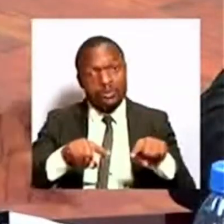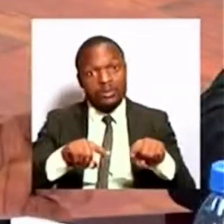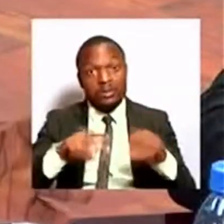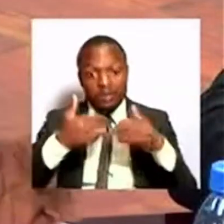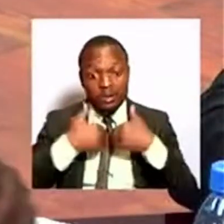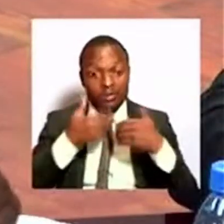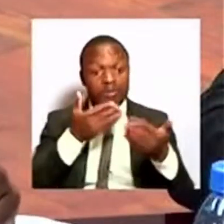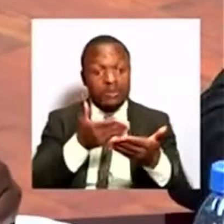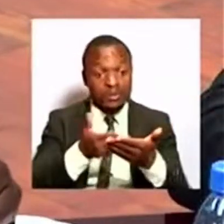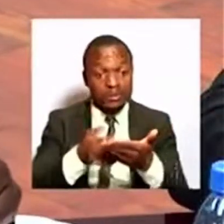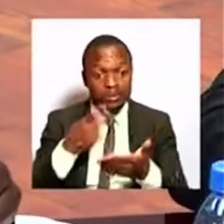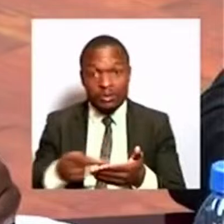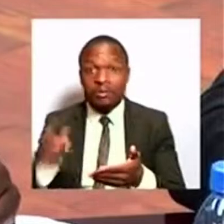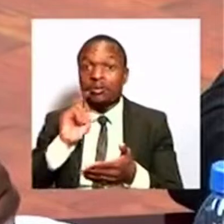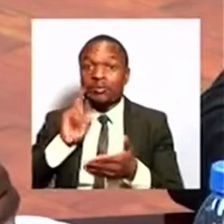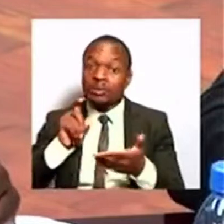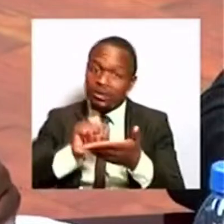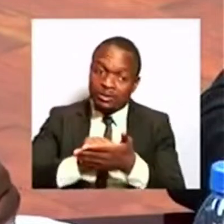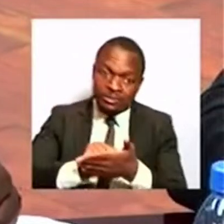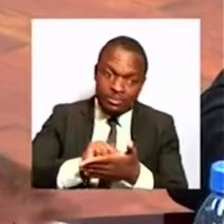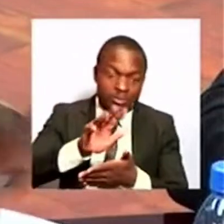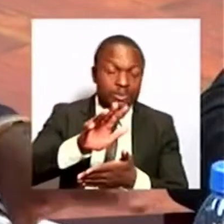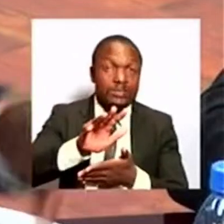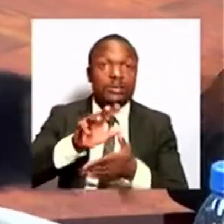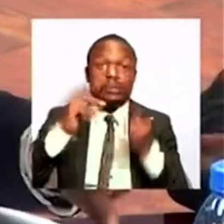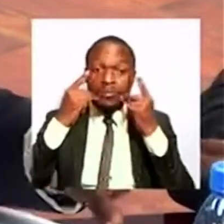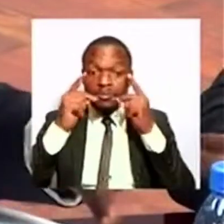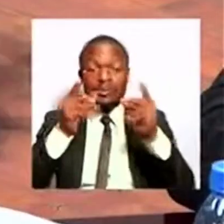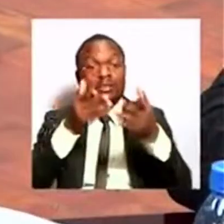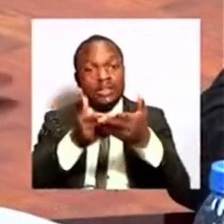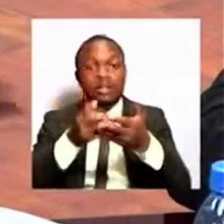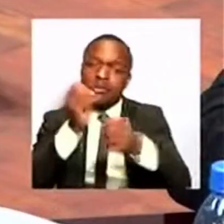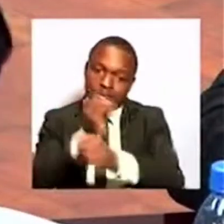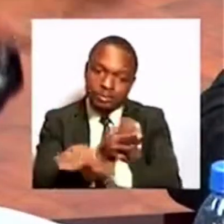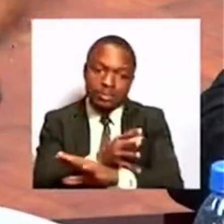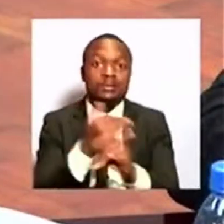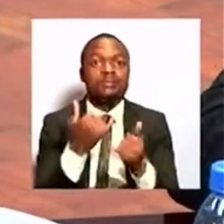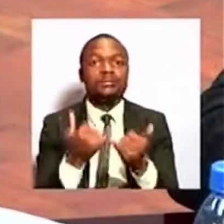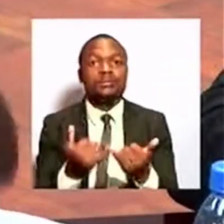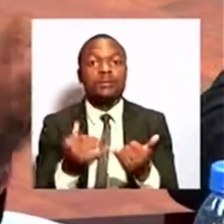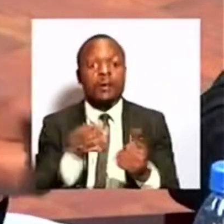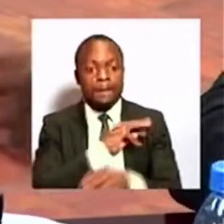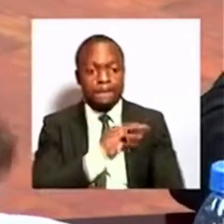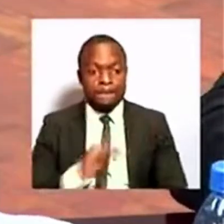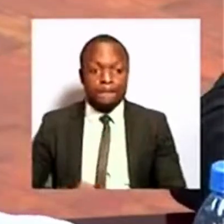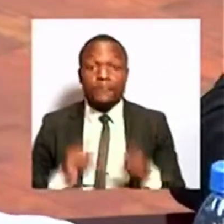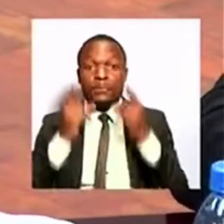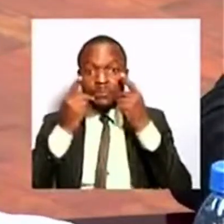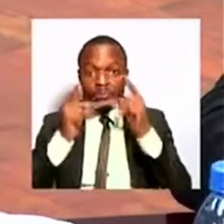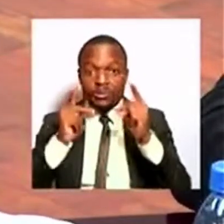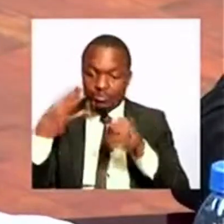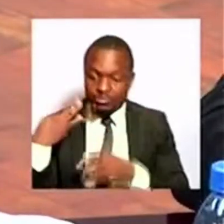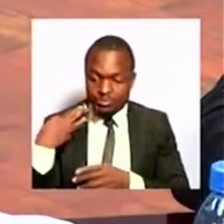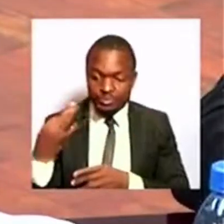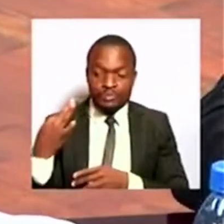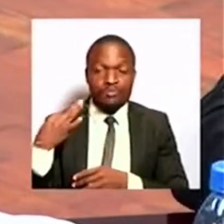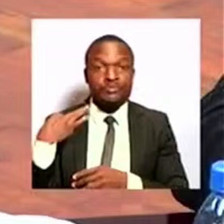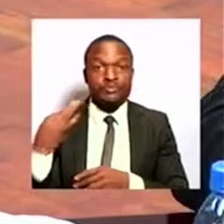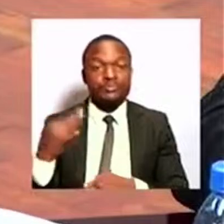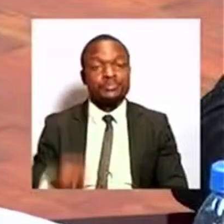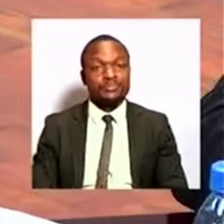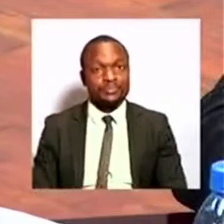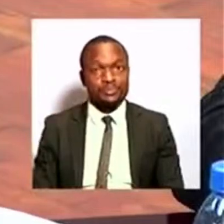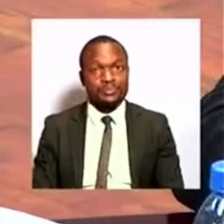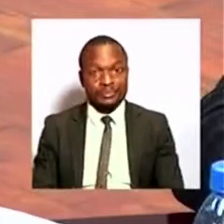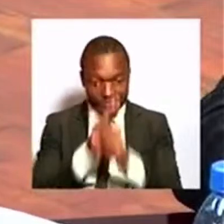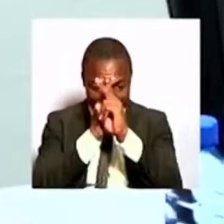these properties, we have to advertise to the public to say these are available now for the members of public to apply. Yes. Okay.